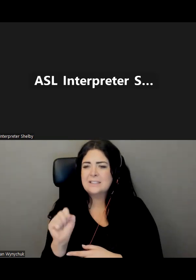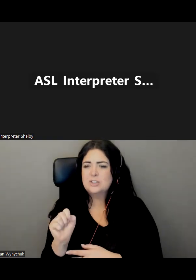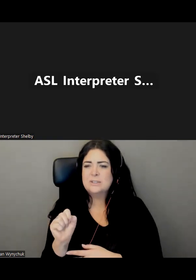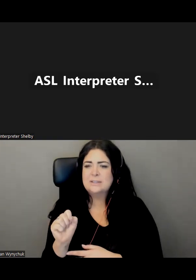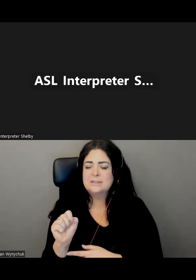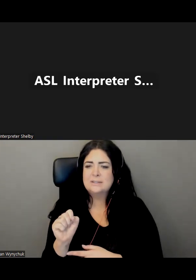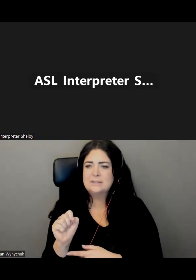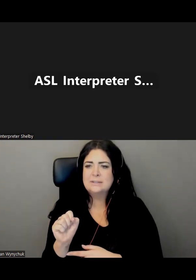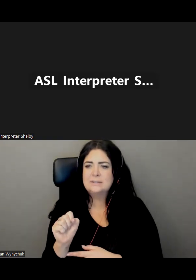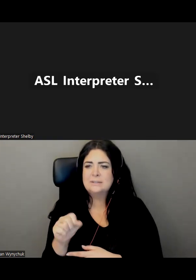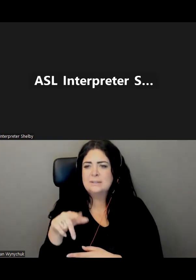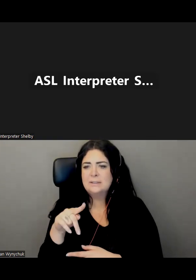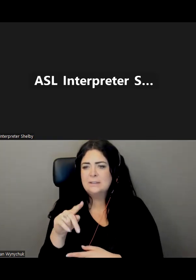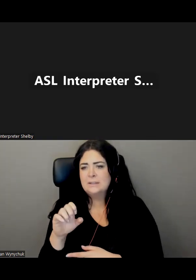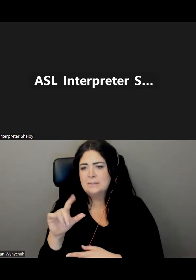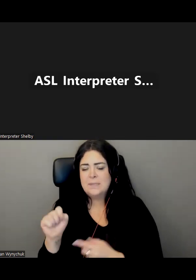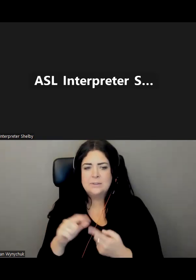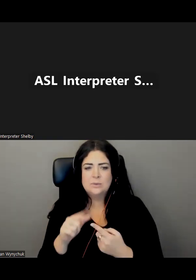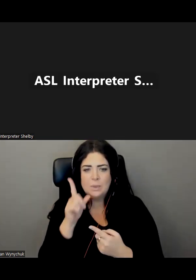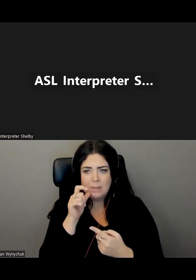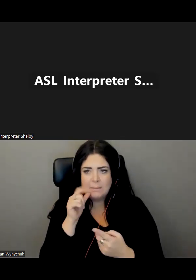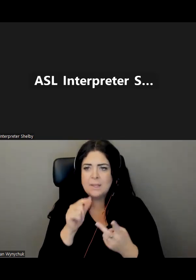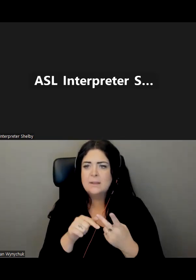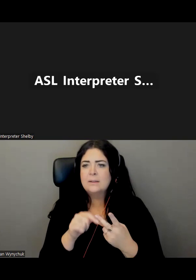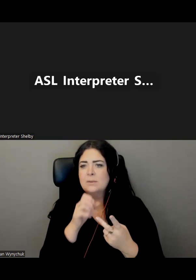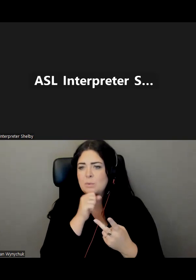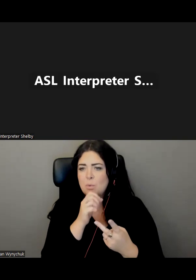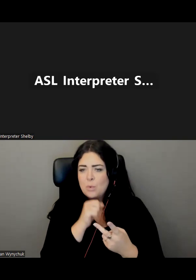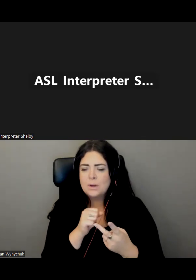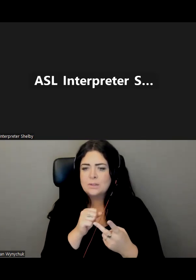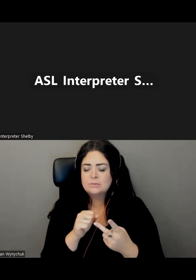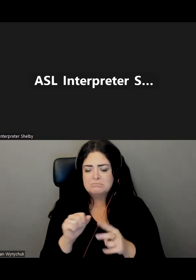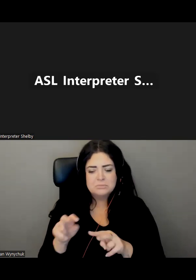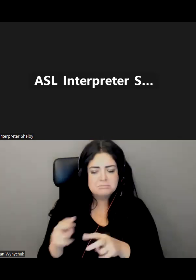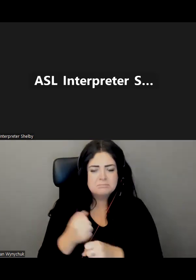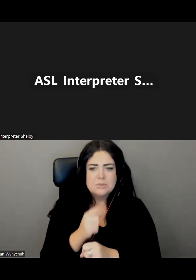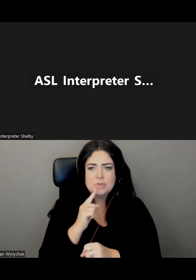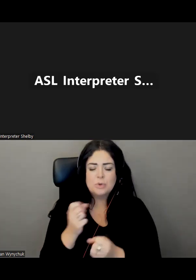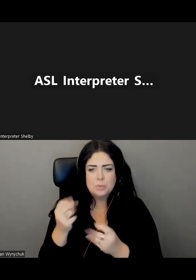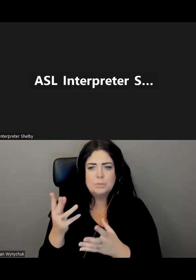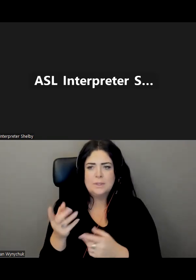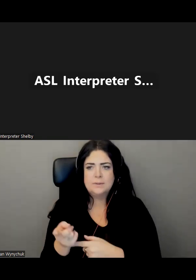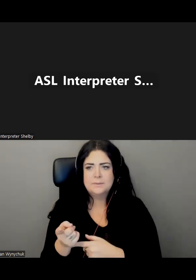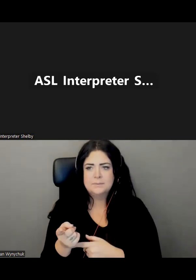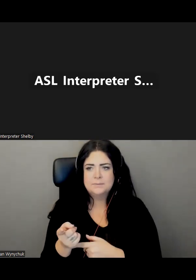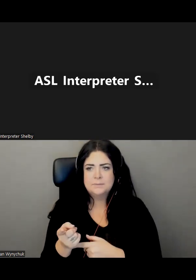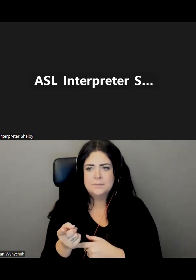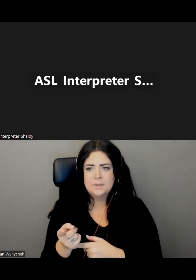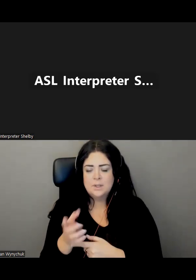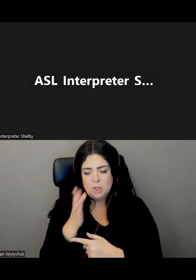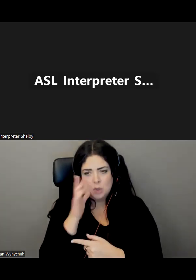So too many lemon peels or orange peels. Just try to keep an eye on that. But you need quite a